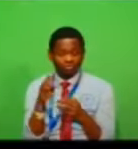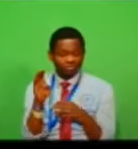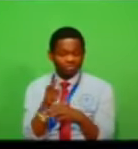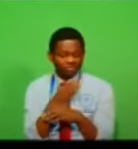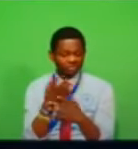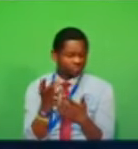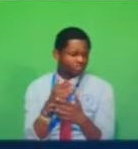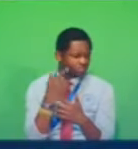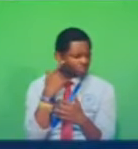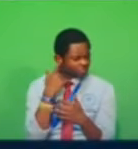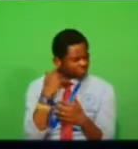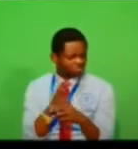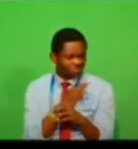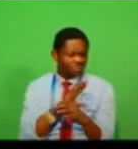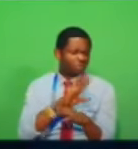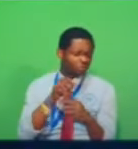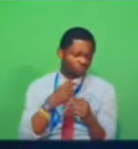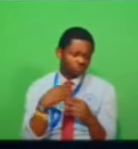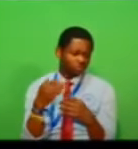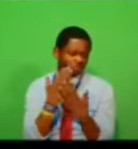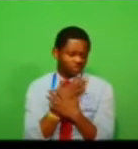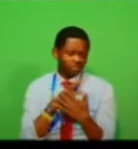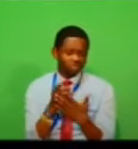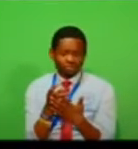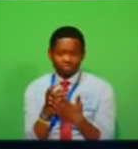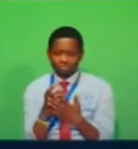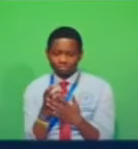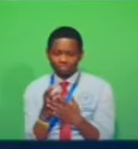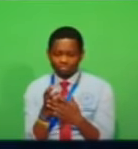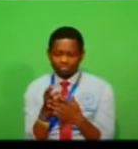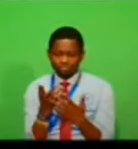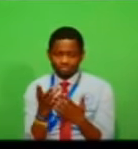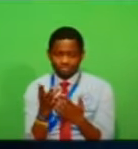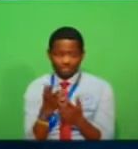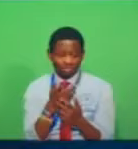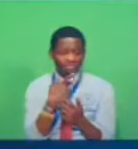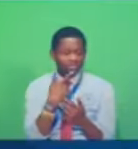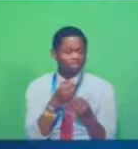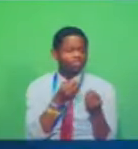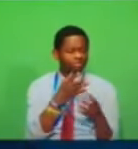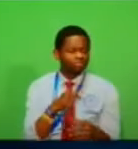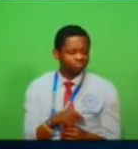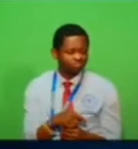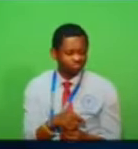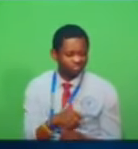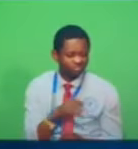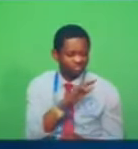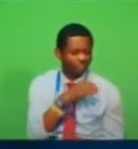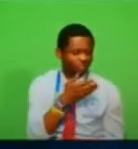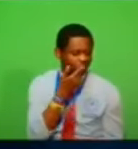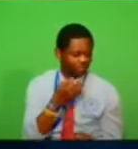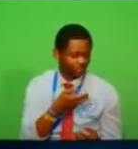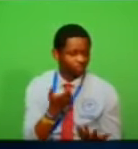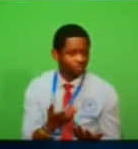whole week. Therefore, this Sunday, I'm taking it off. Then I prompted him that there is a better way of doing this. Make